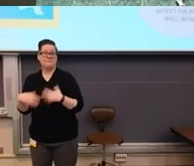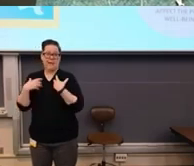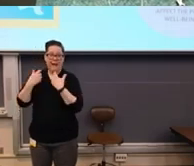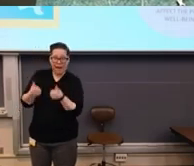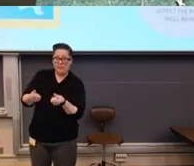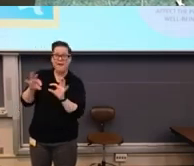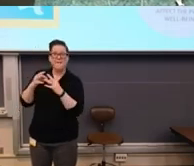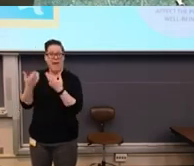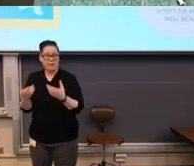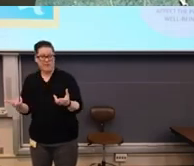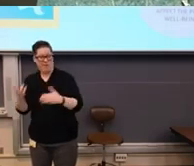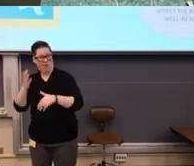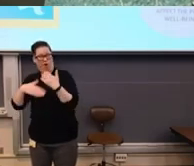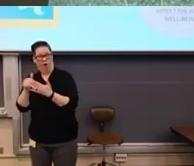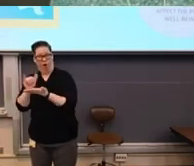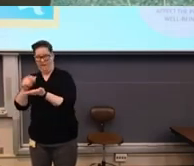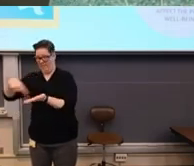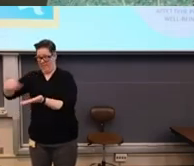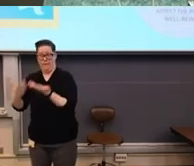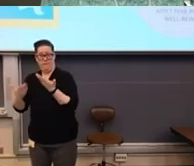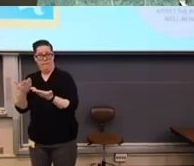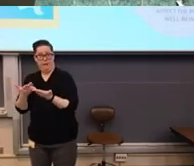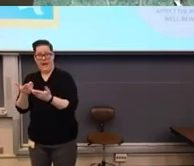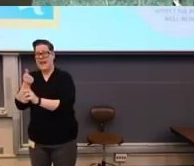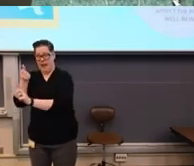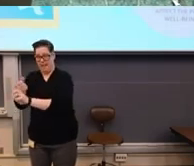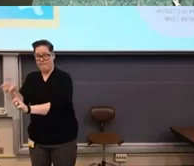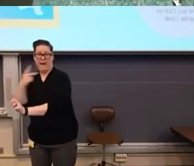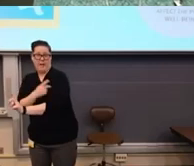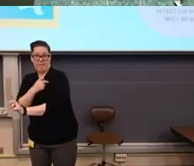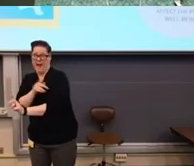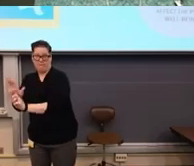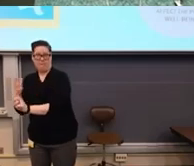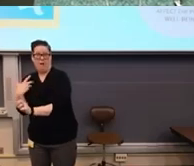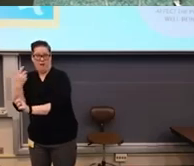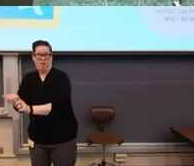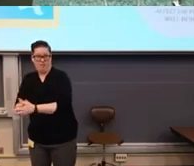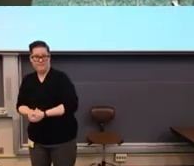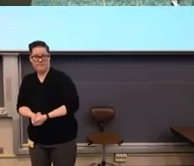family resources may affect the person with dementia's health and well-being.